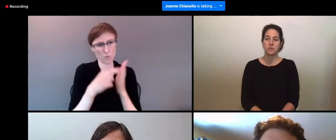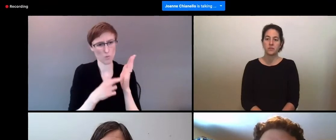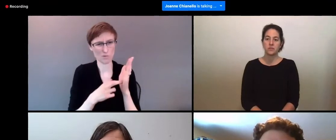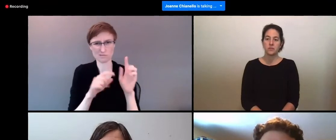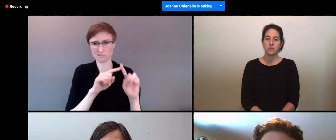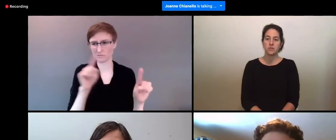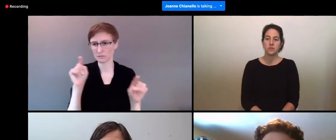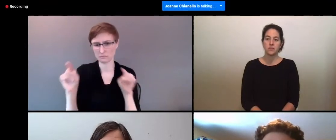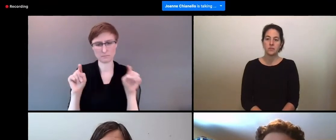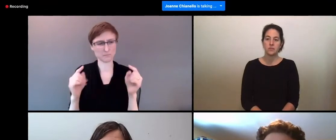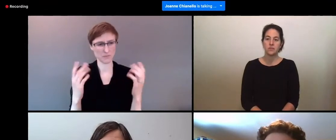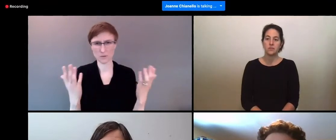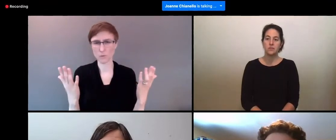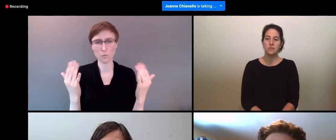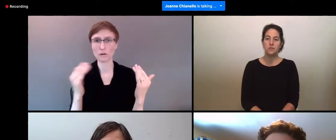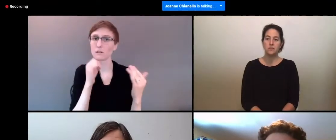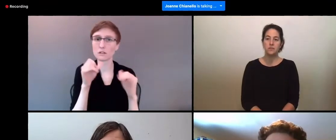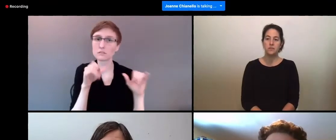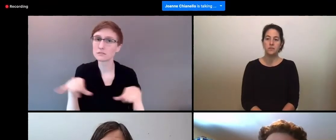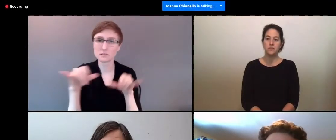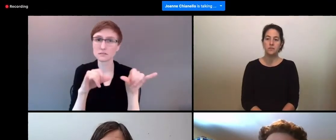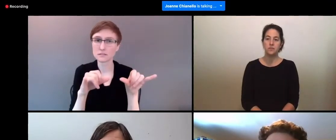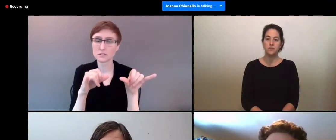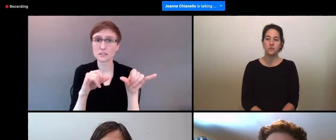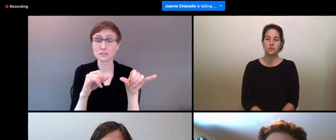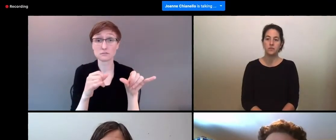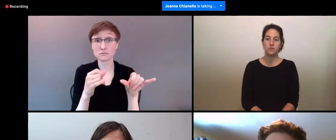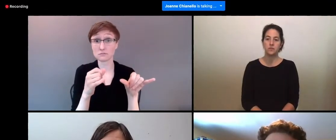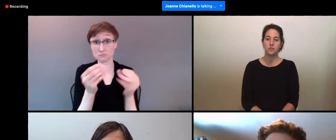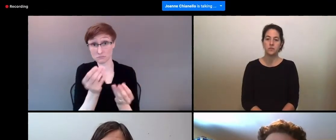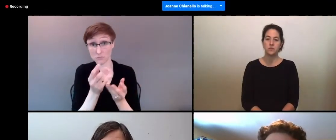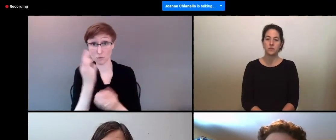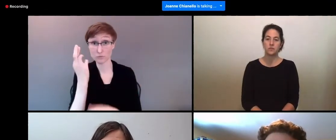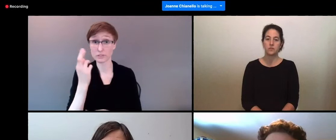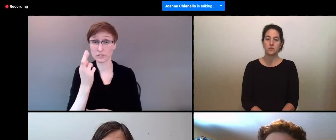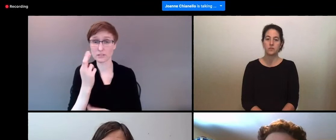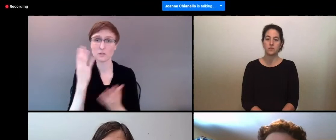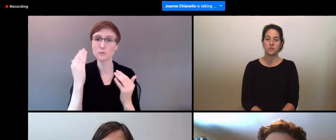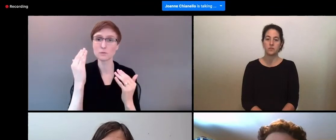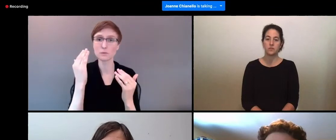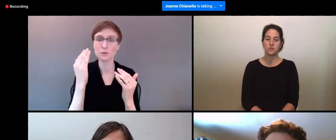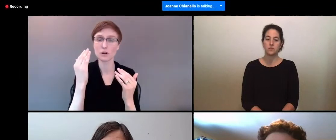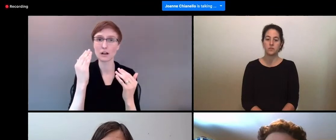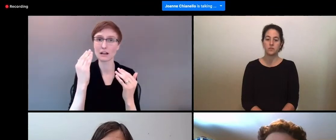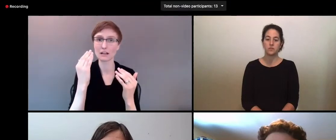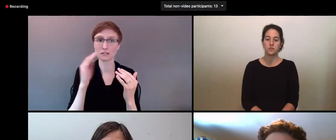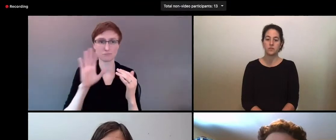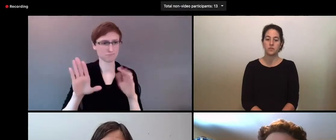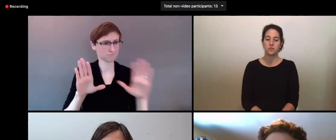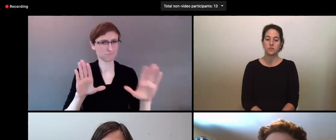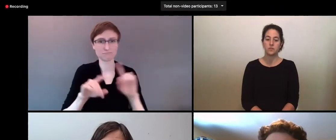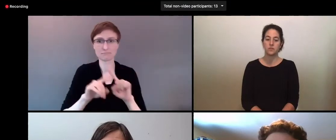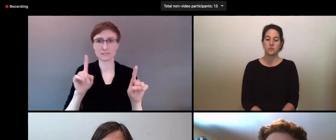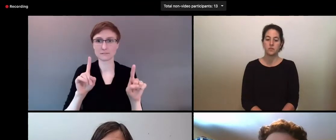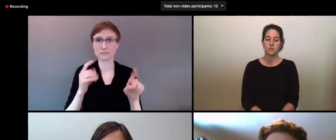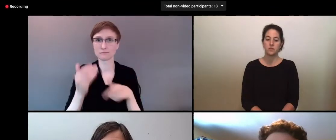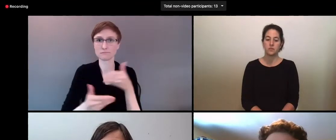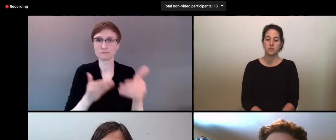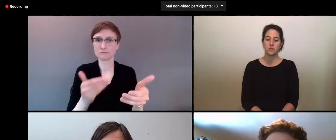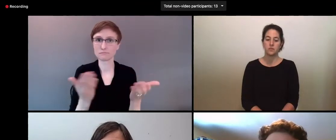health perspective, like, is there a reason that the procedures have to be different at those two markets?